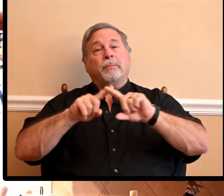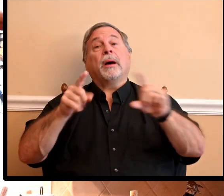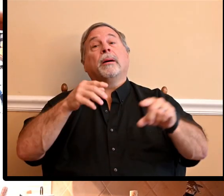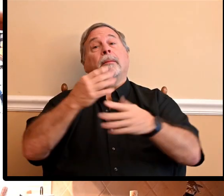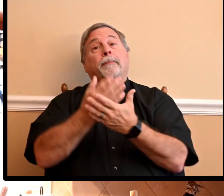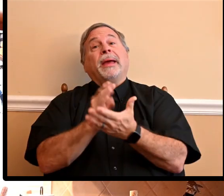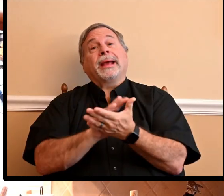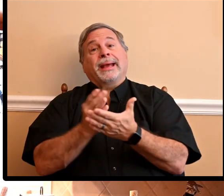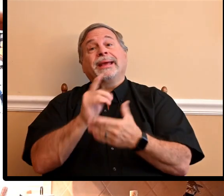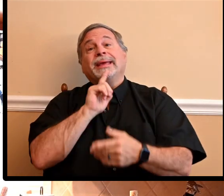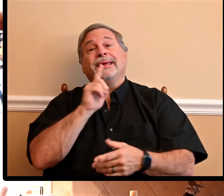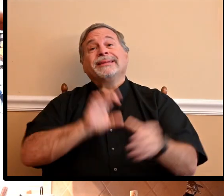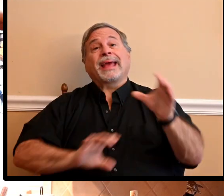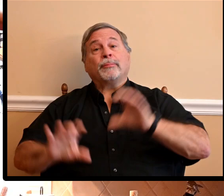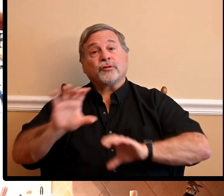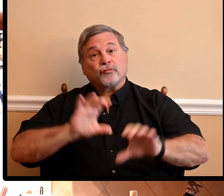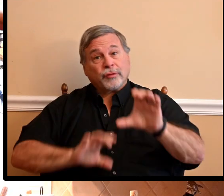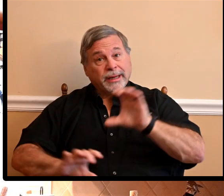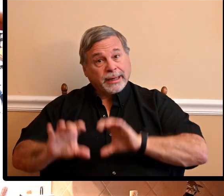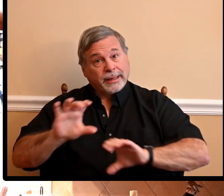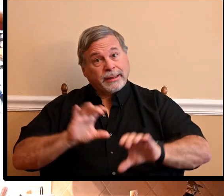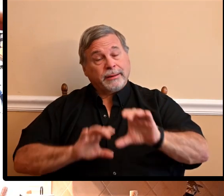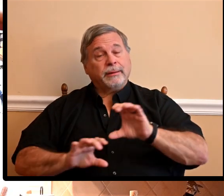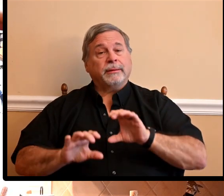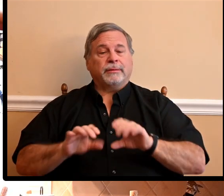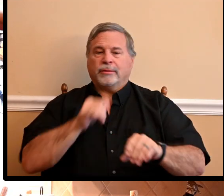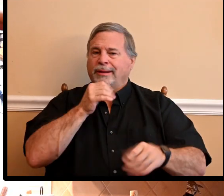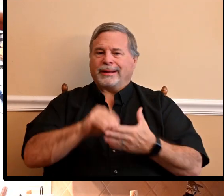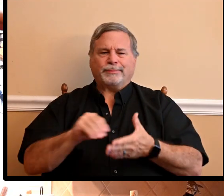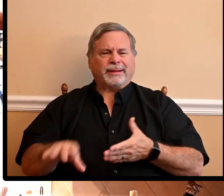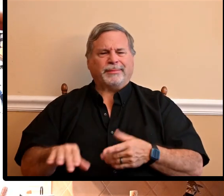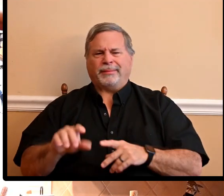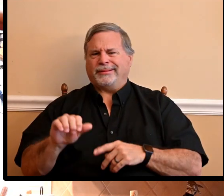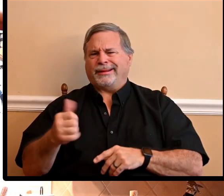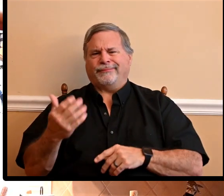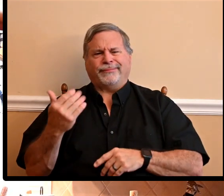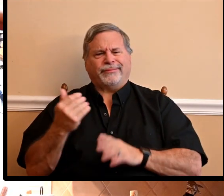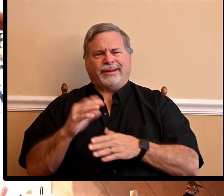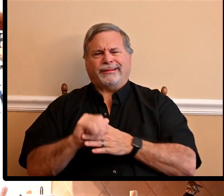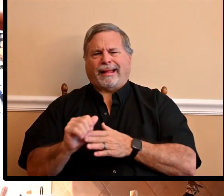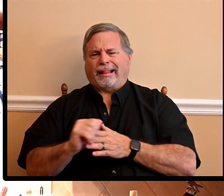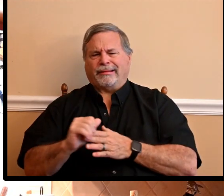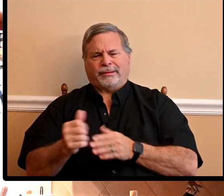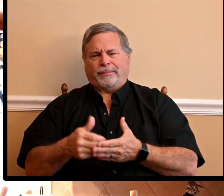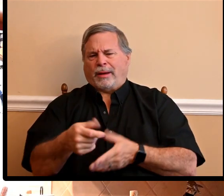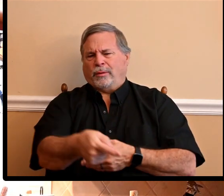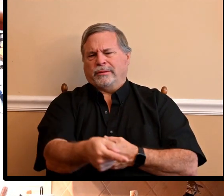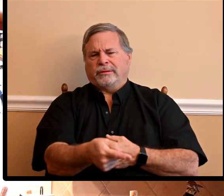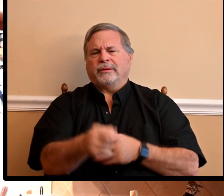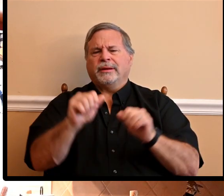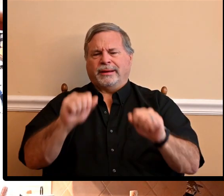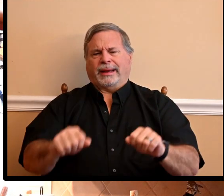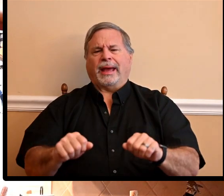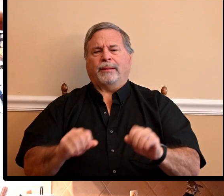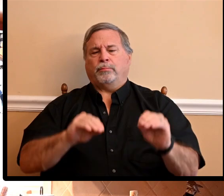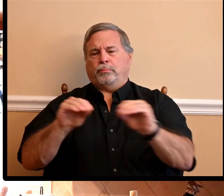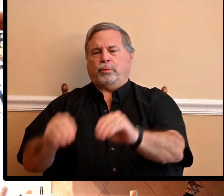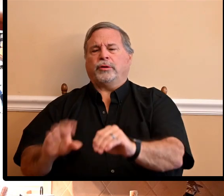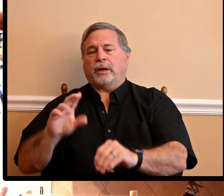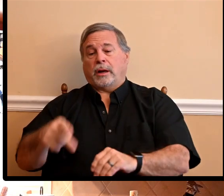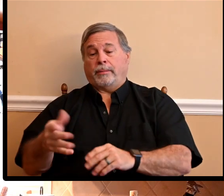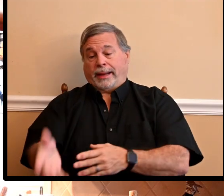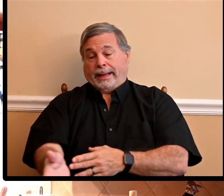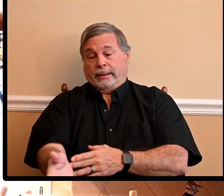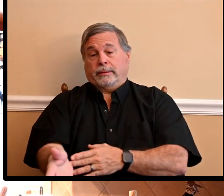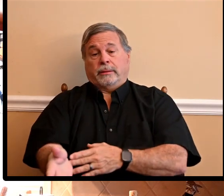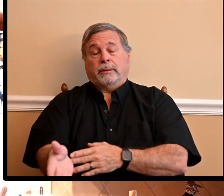work, but baking is chemistry. So if you get one of these, they're not expensive, I don't know, $10, $15 from Amazon. You can zero them